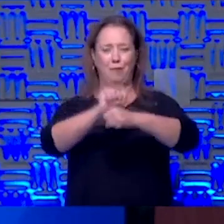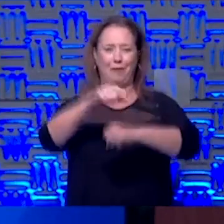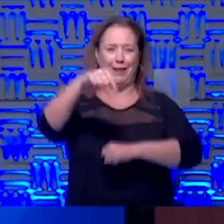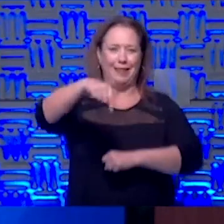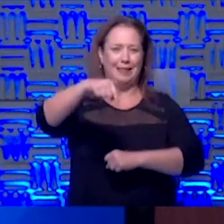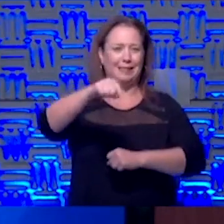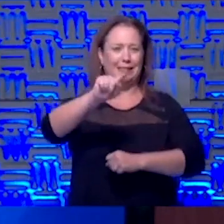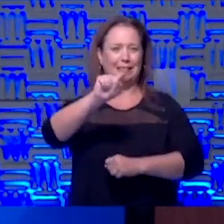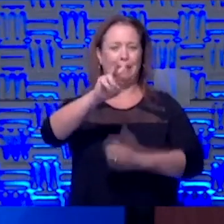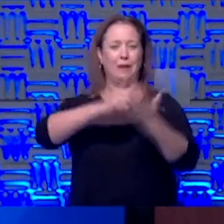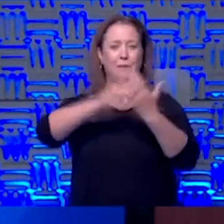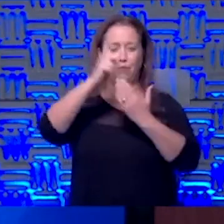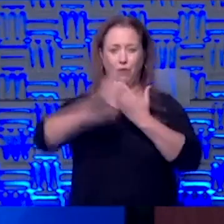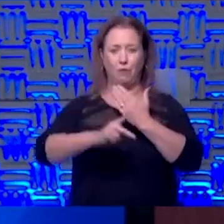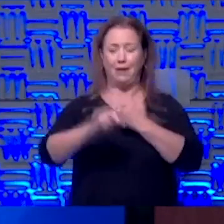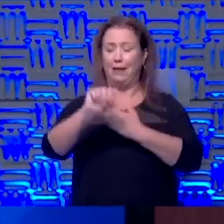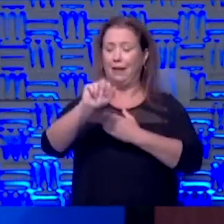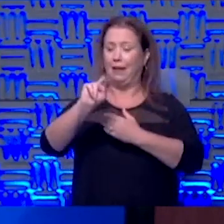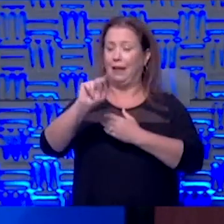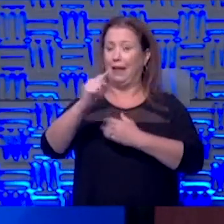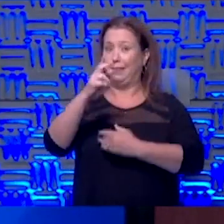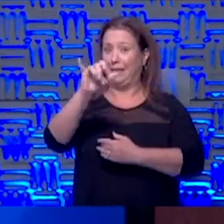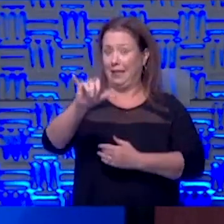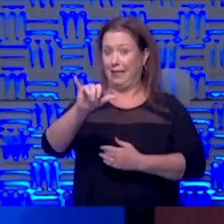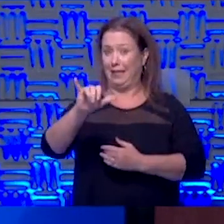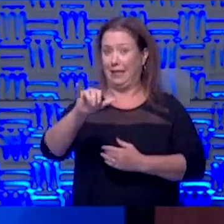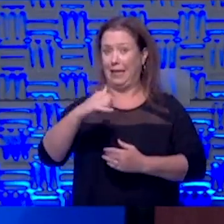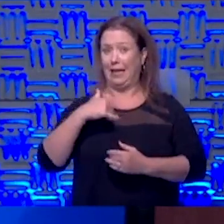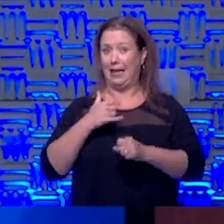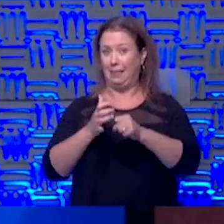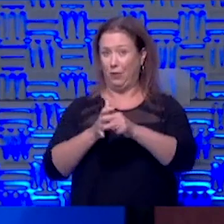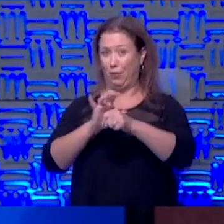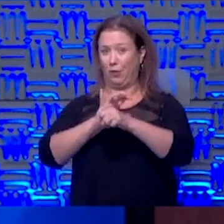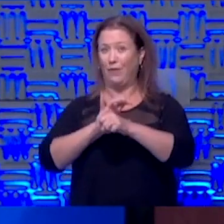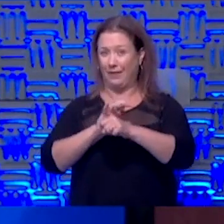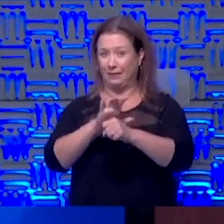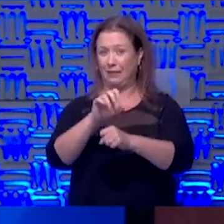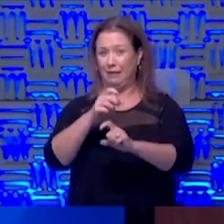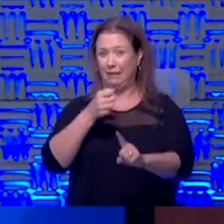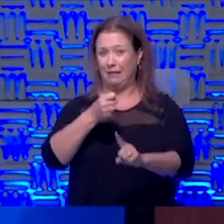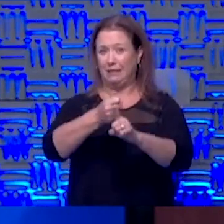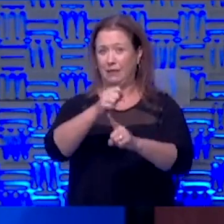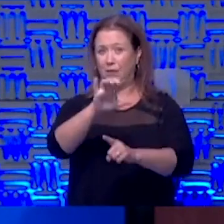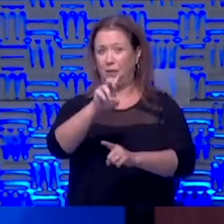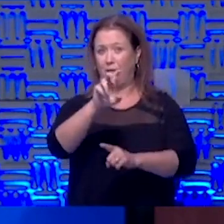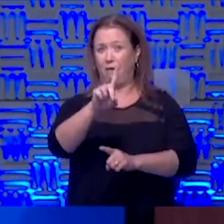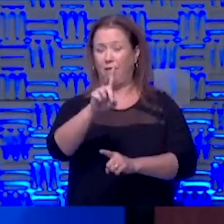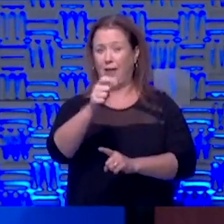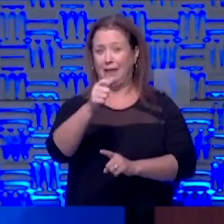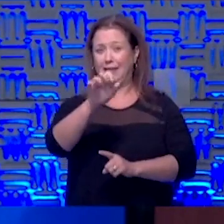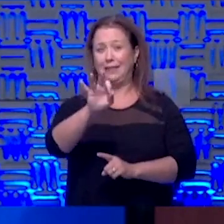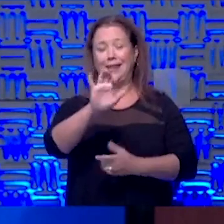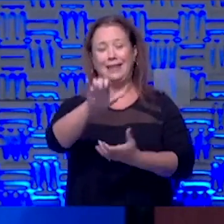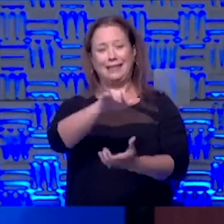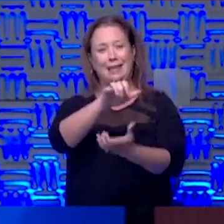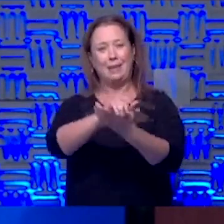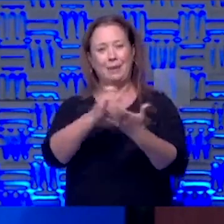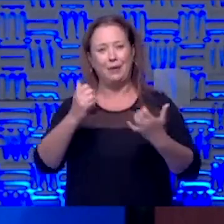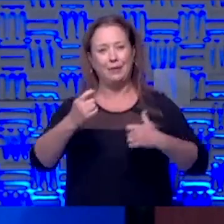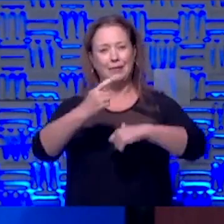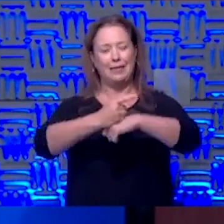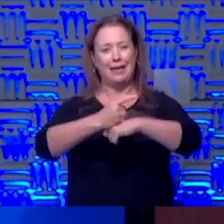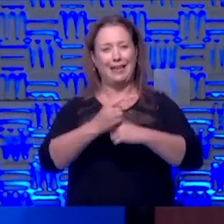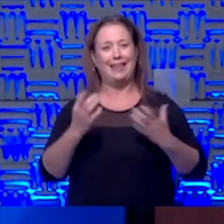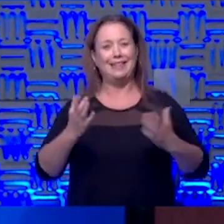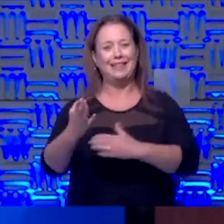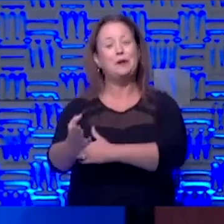on track. You'll also remember Anthony had the coronavirus and COVID-19. Anthony is getting married today. He's